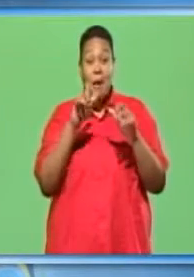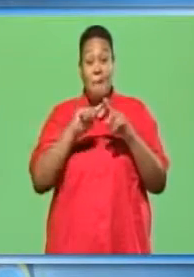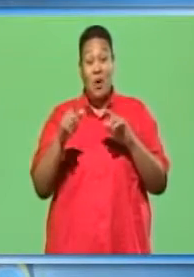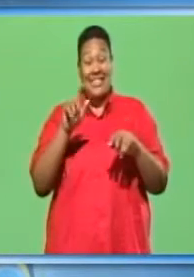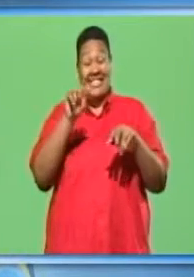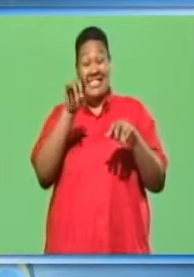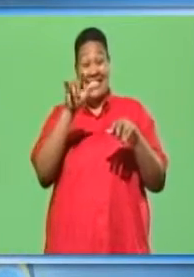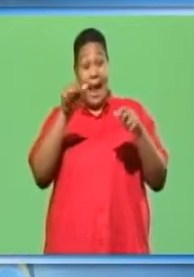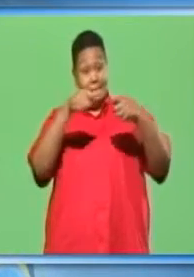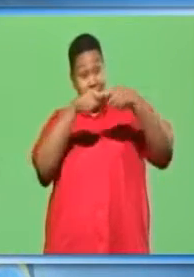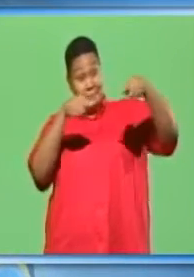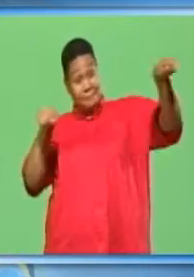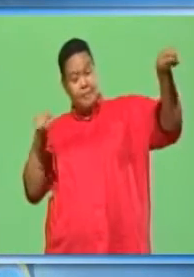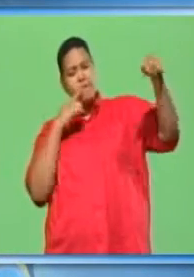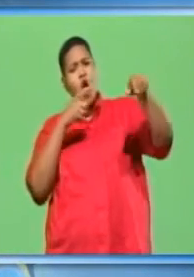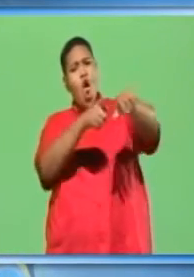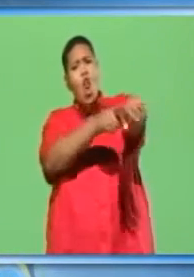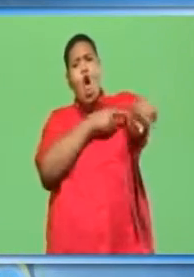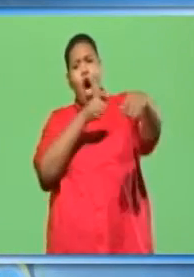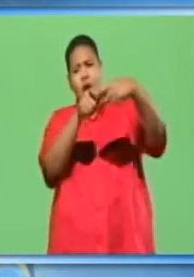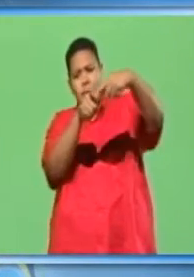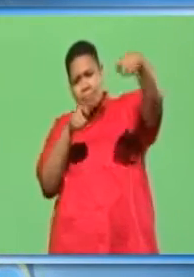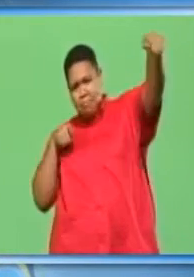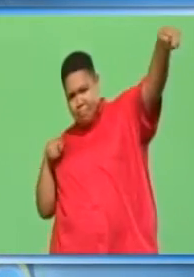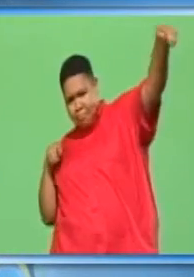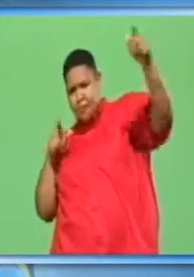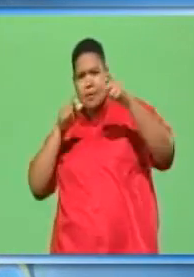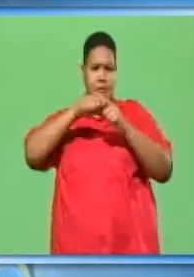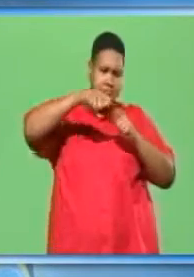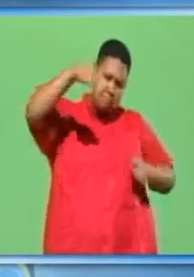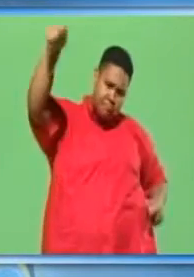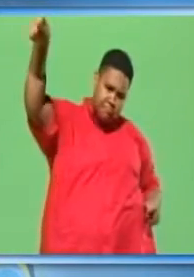for relatively longer measurements.